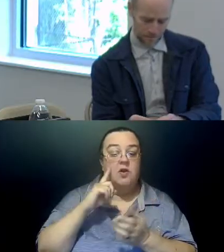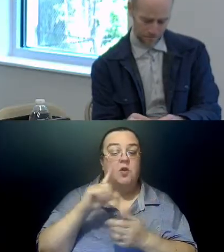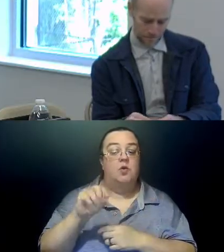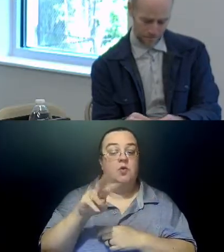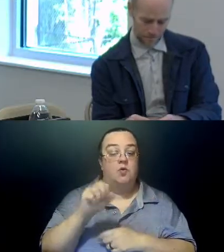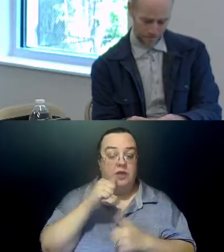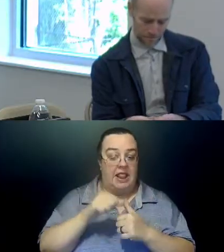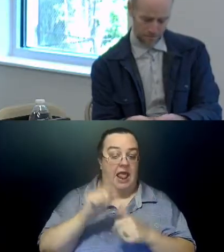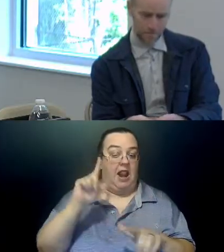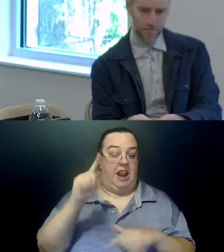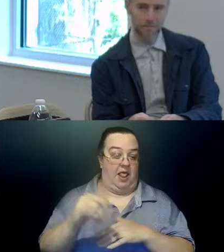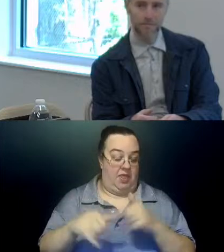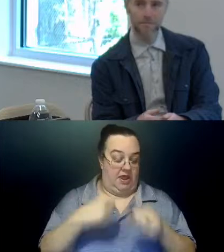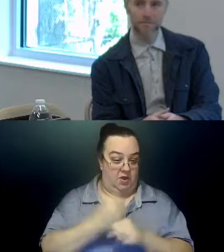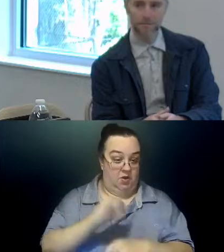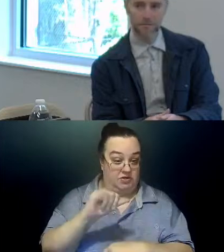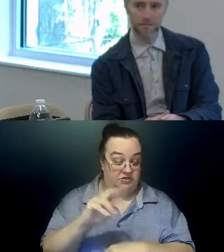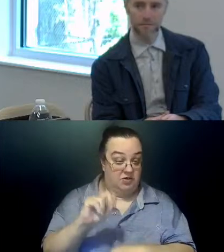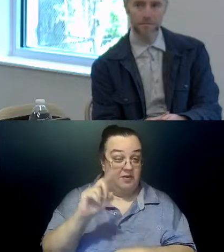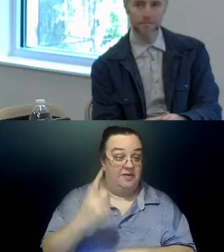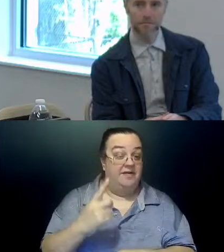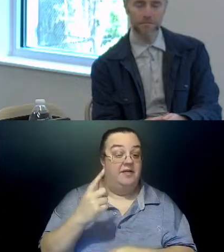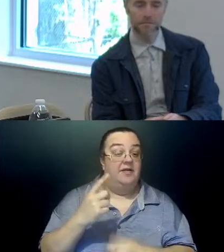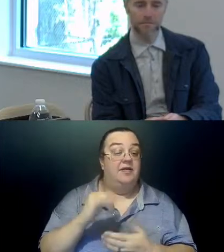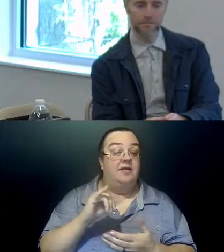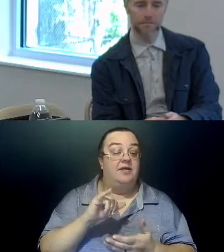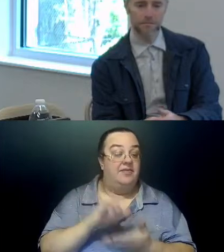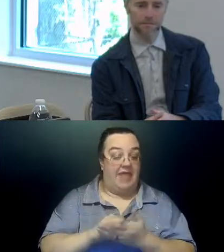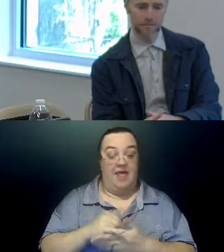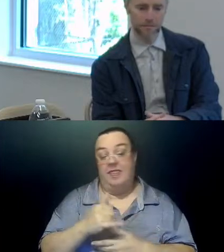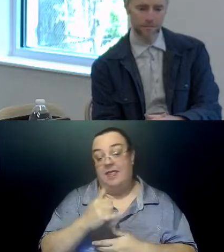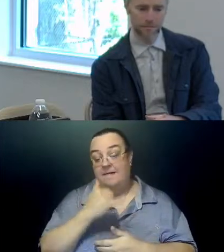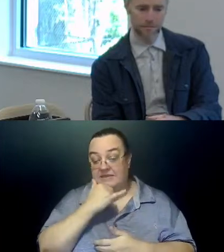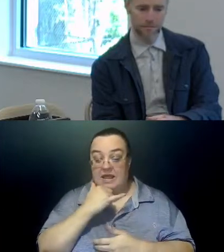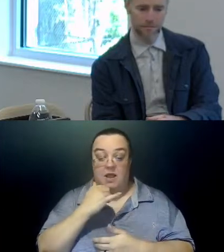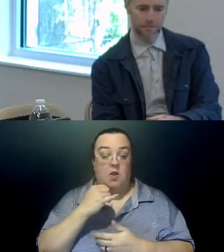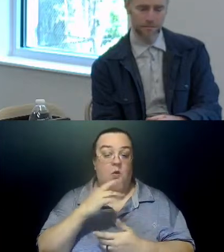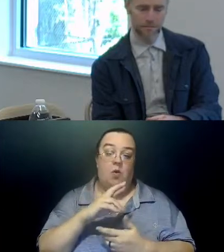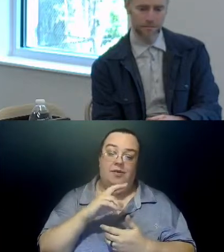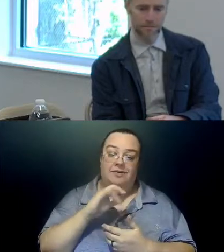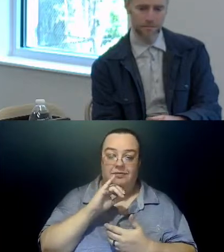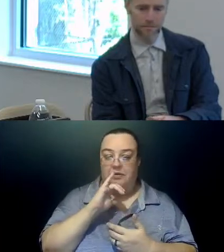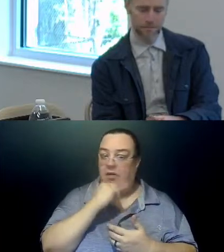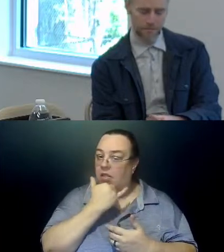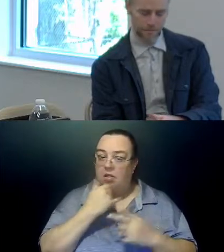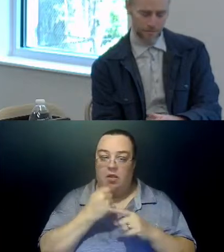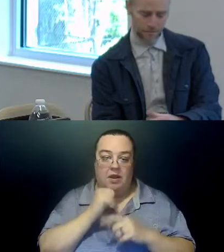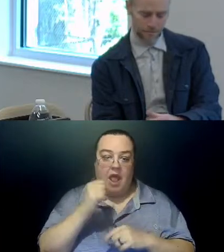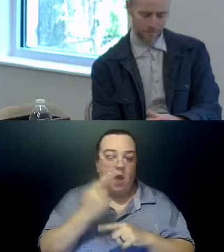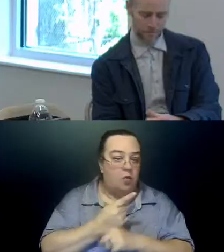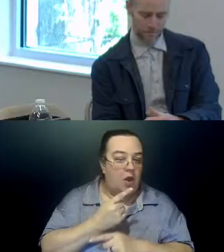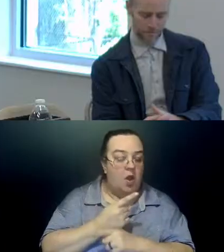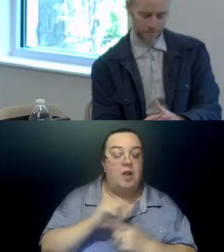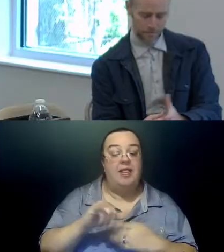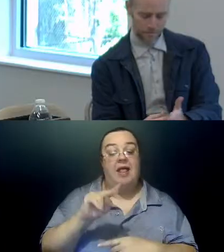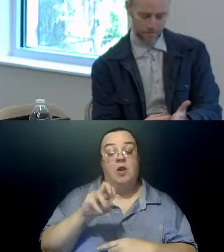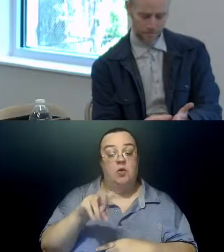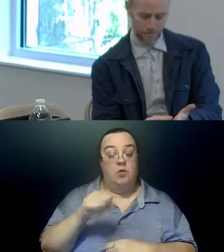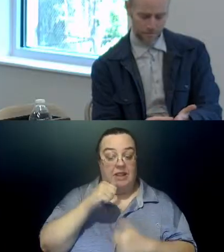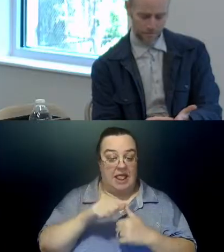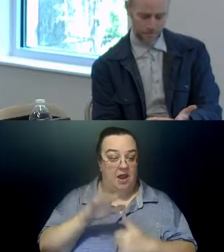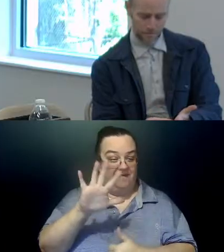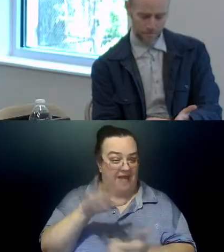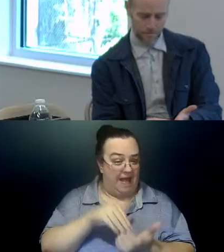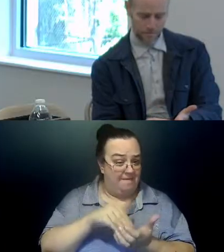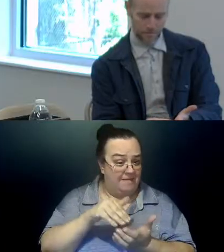January 1st, that the mistake or whatever, irregularity or mistake, that the newsletter was